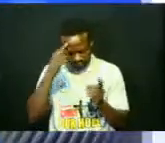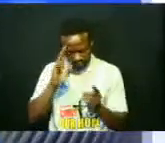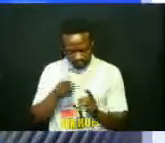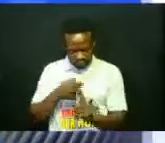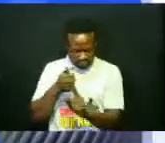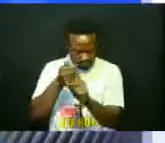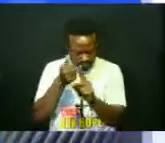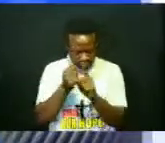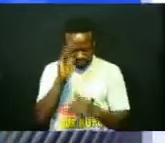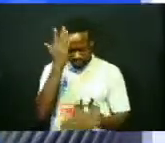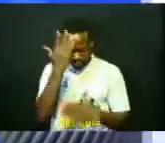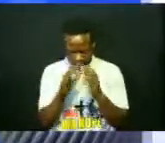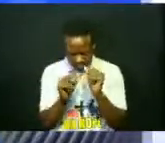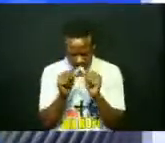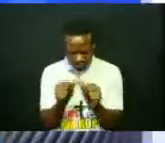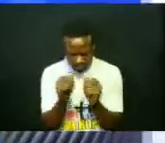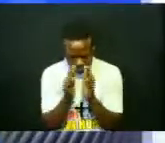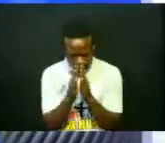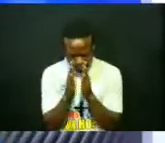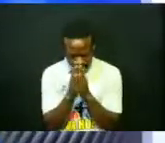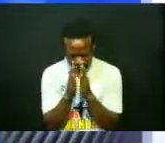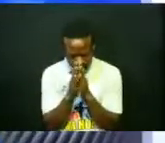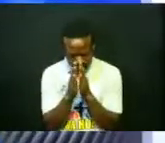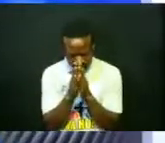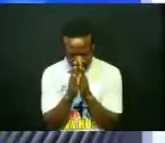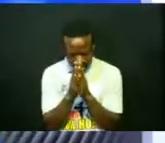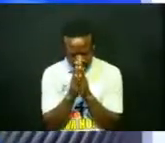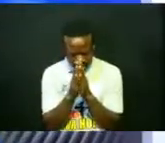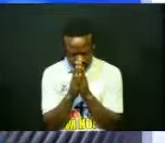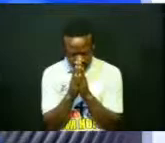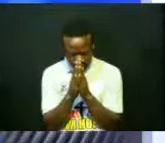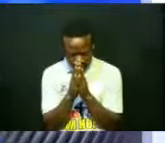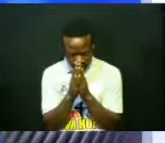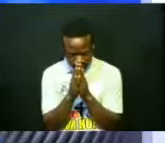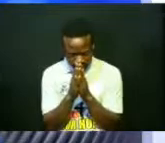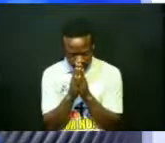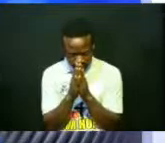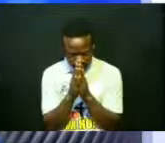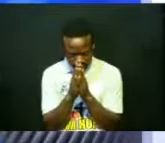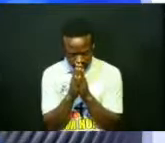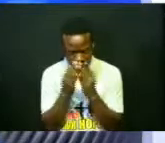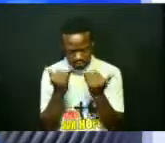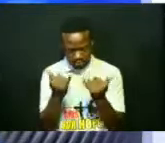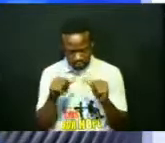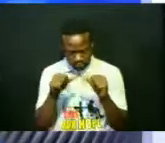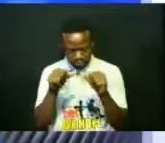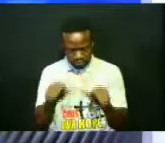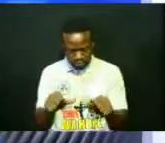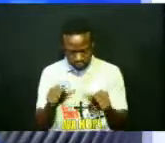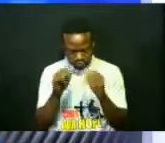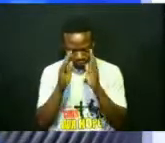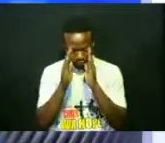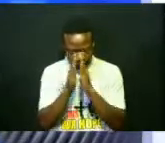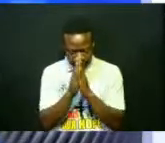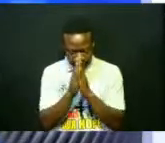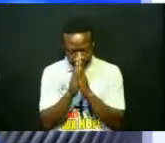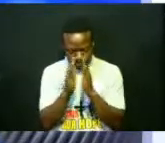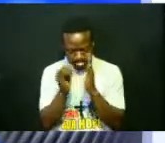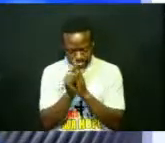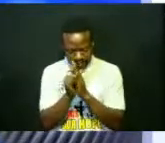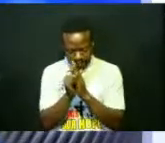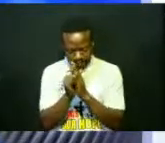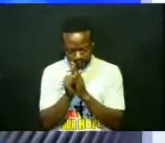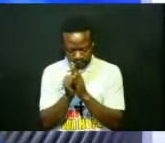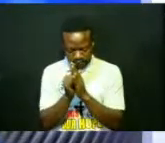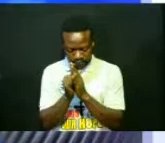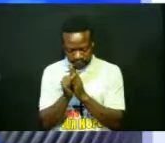bakori antala basata. Rendi di kapata sata. Beloved, we pray that a